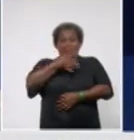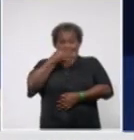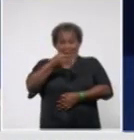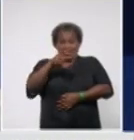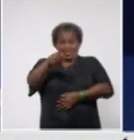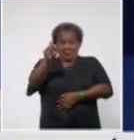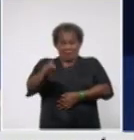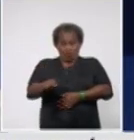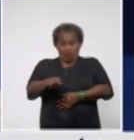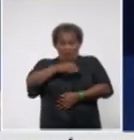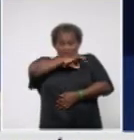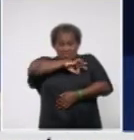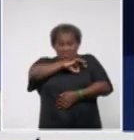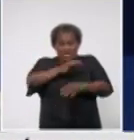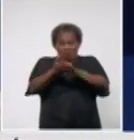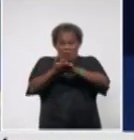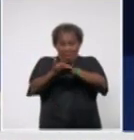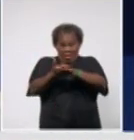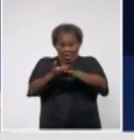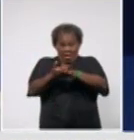10 or